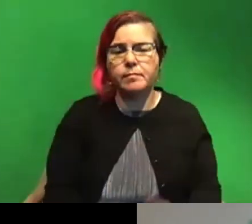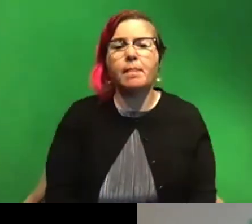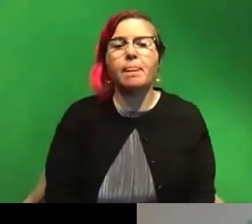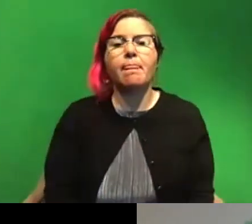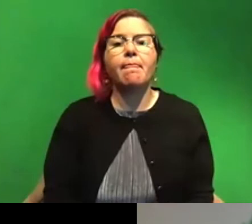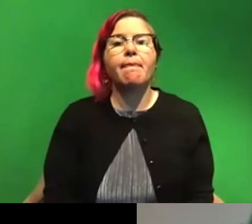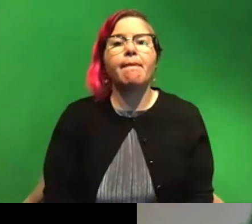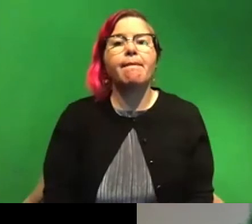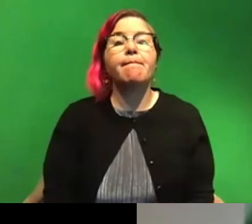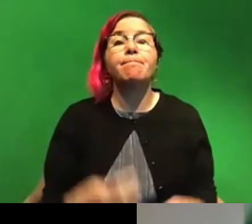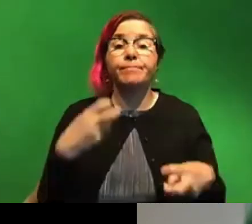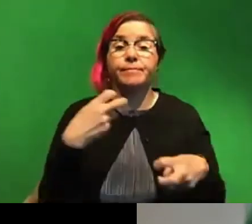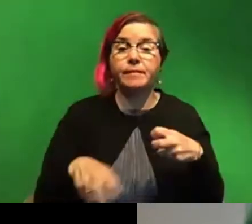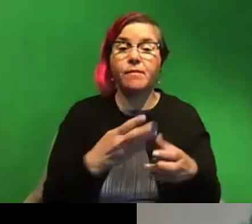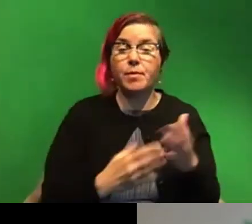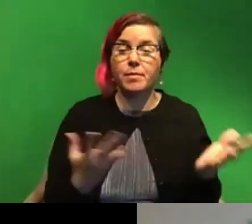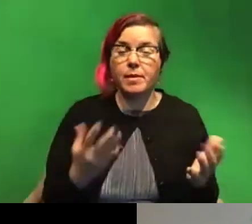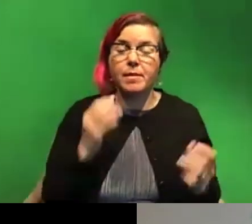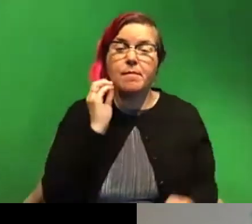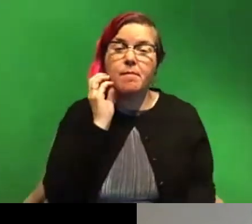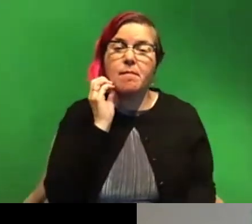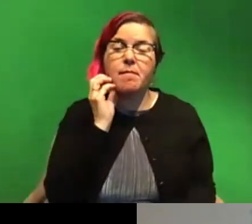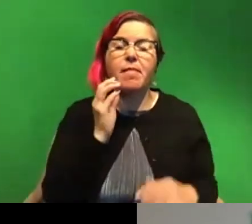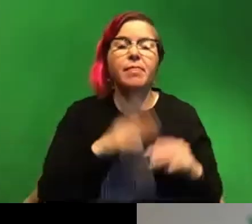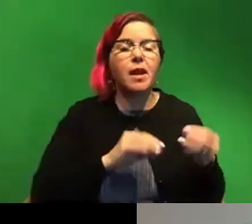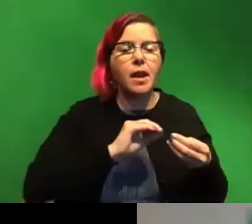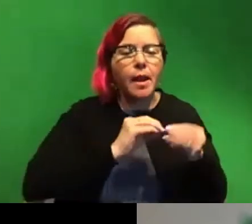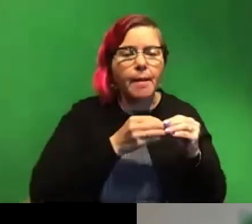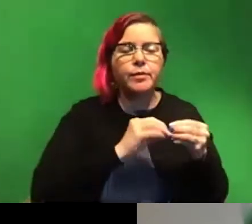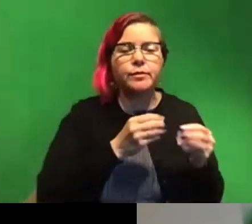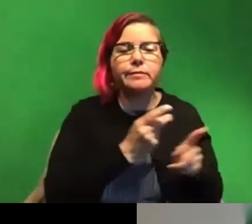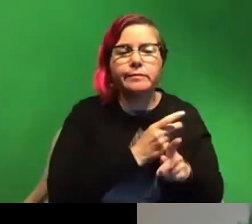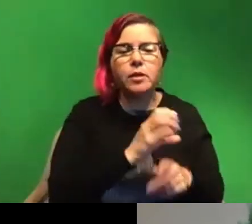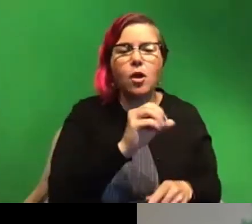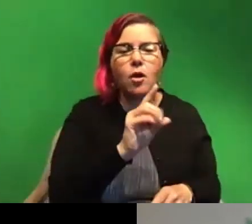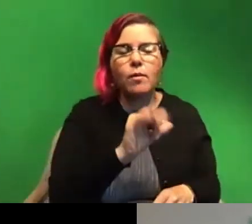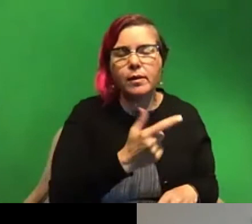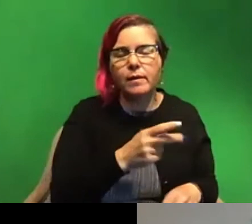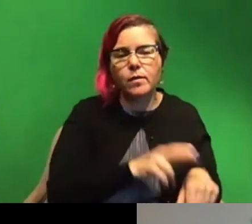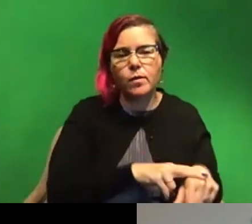actually really difficult about my job outside of like numbers and coding and things like that, like that's of course, you know,